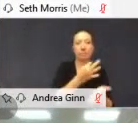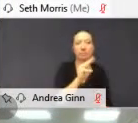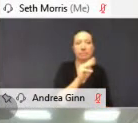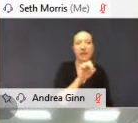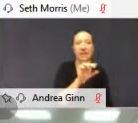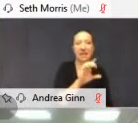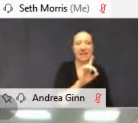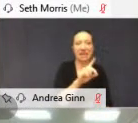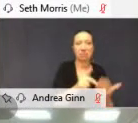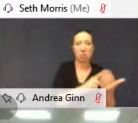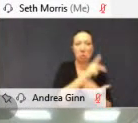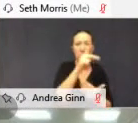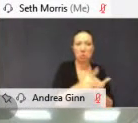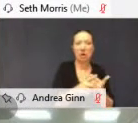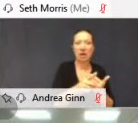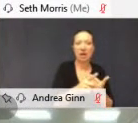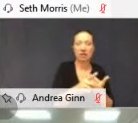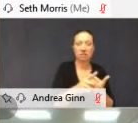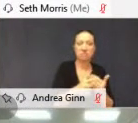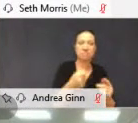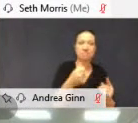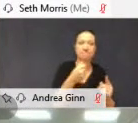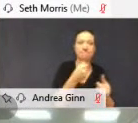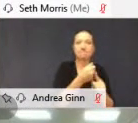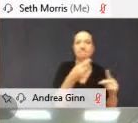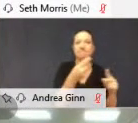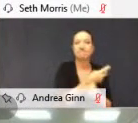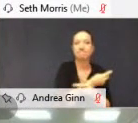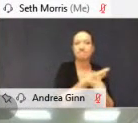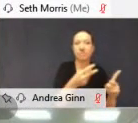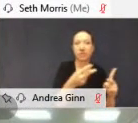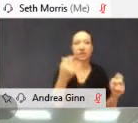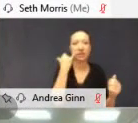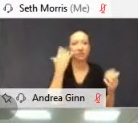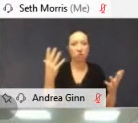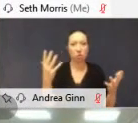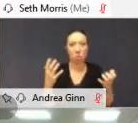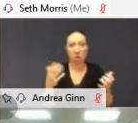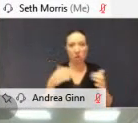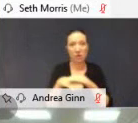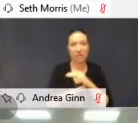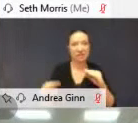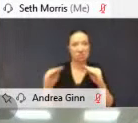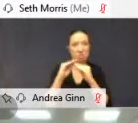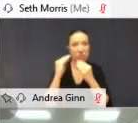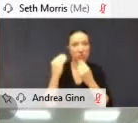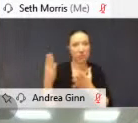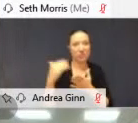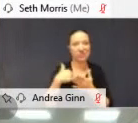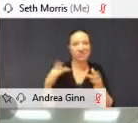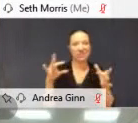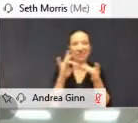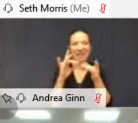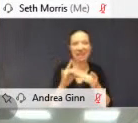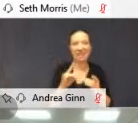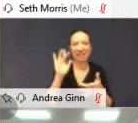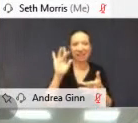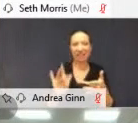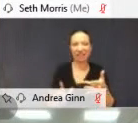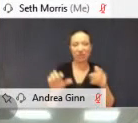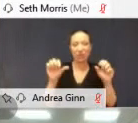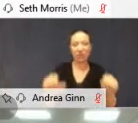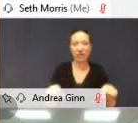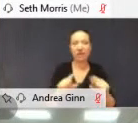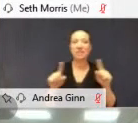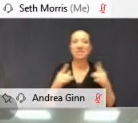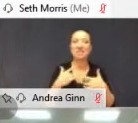you want to, you'll have access to this deck. You can click on any of these links. But in general, people are saying it should be 12% or even